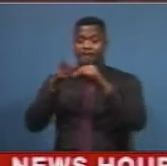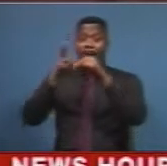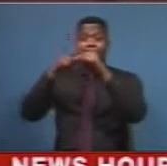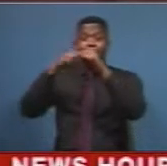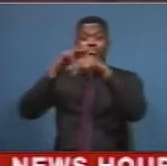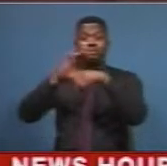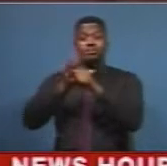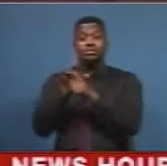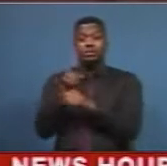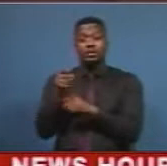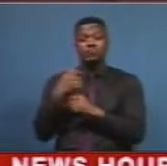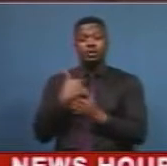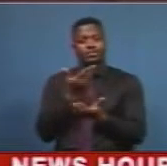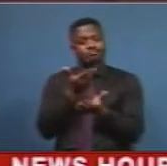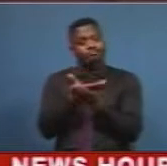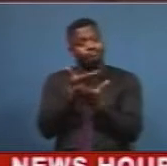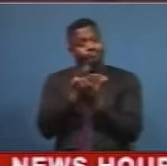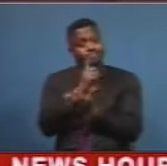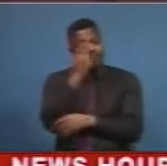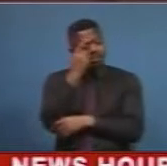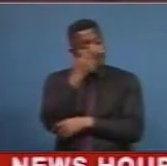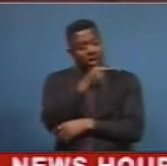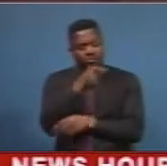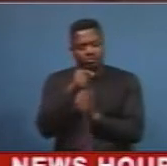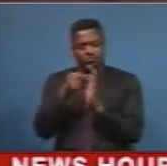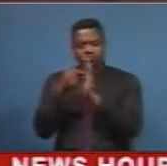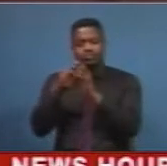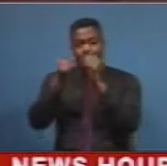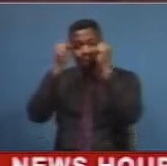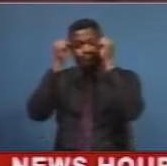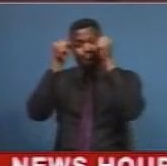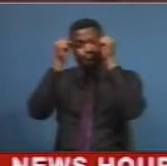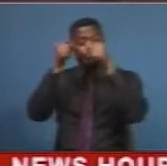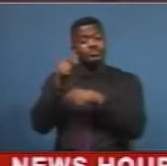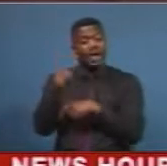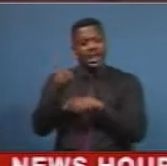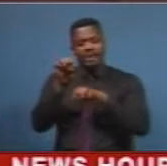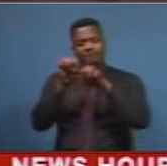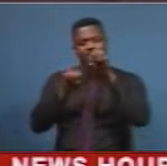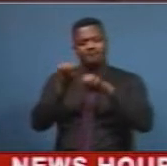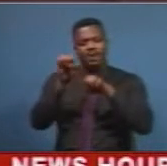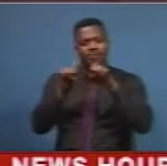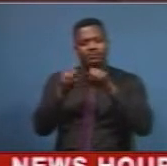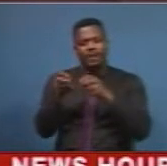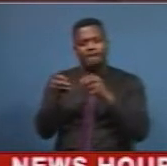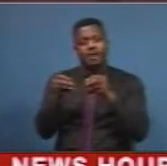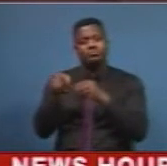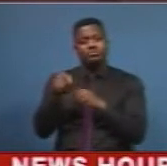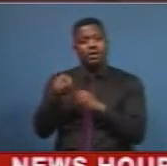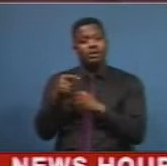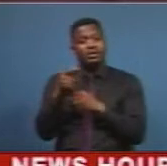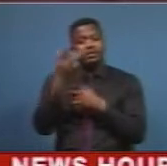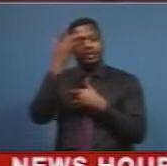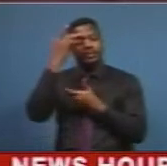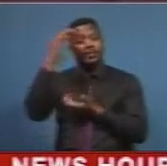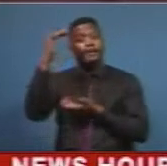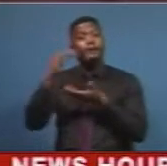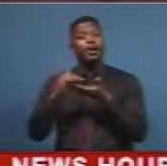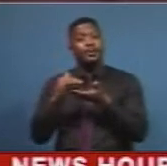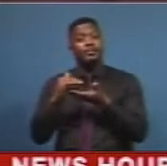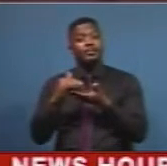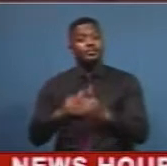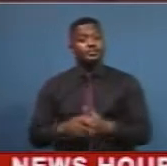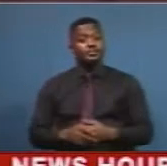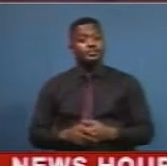in Ghana, we urge government to show seriousness, evaluate and review the management of the pandemic in